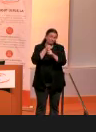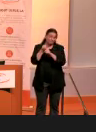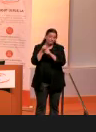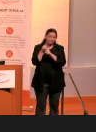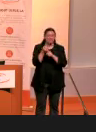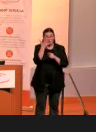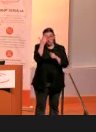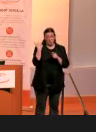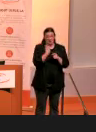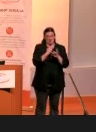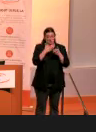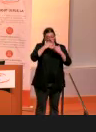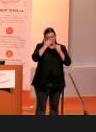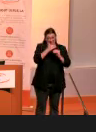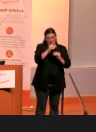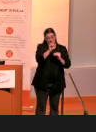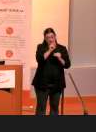minimize steroids as much as we can.